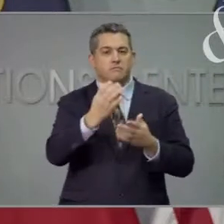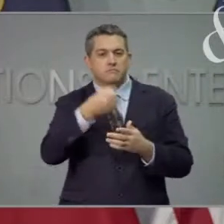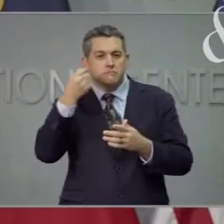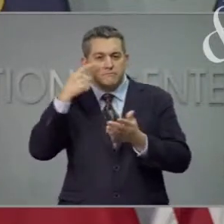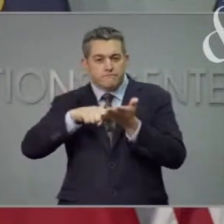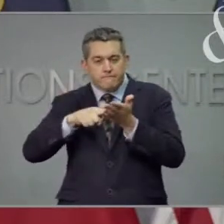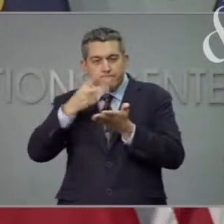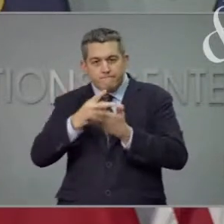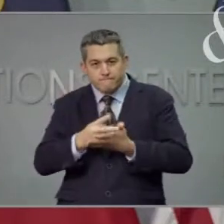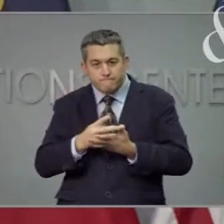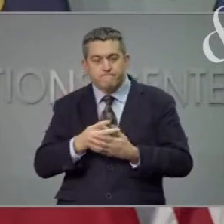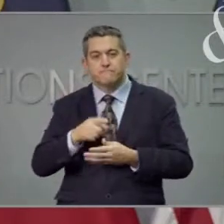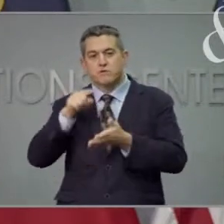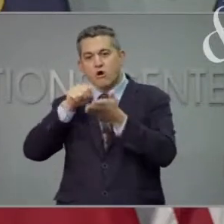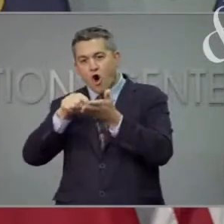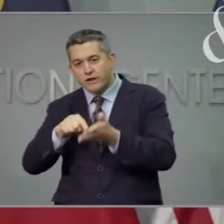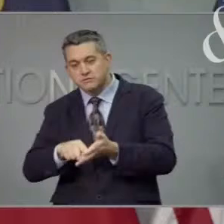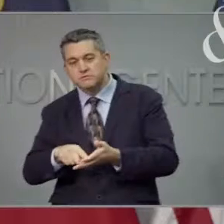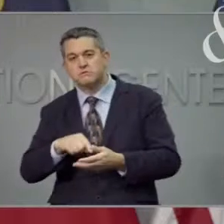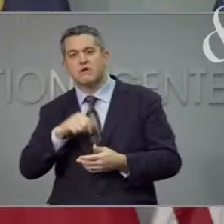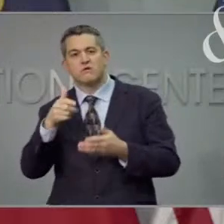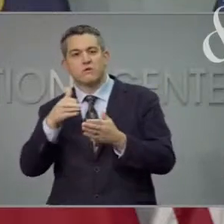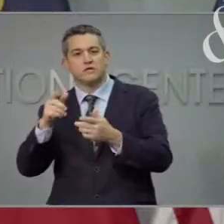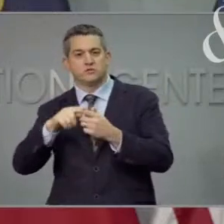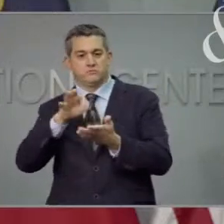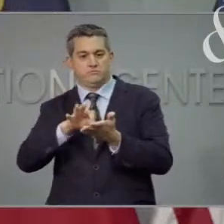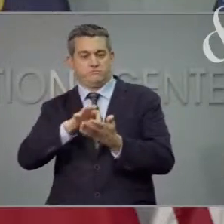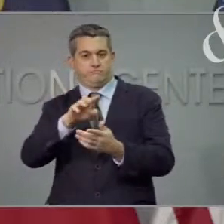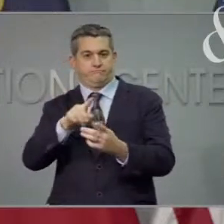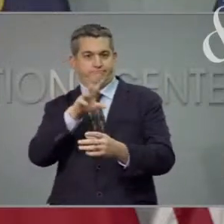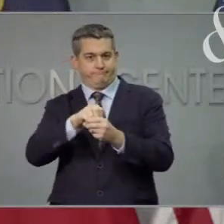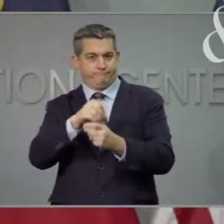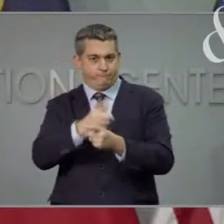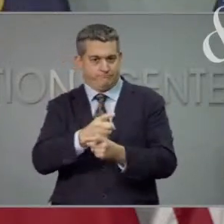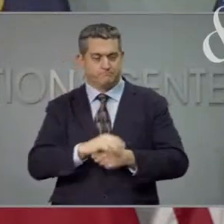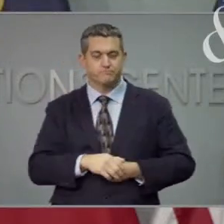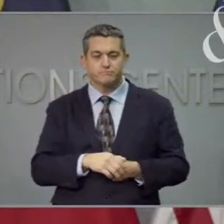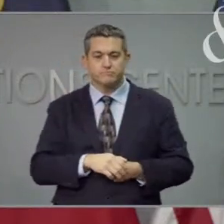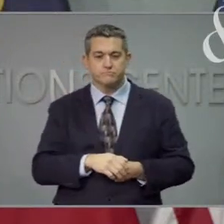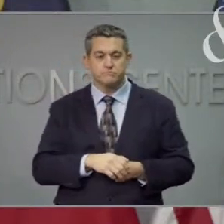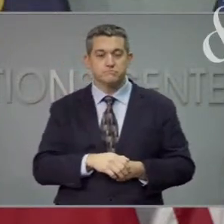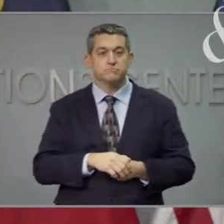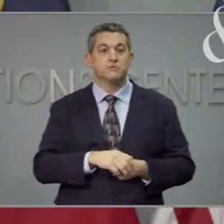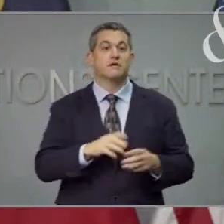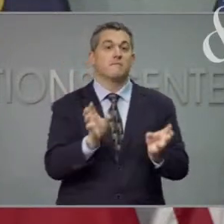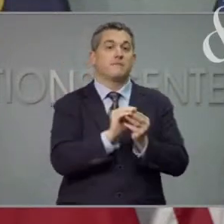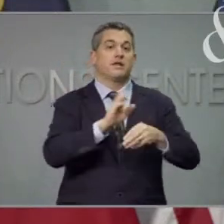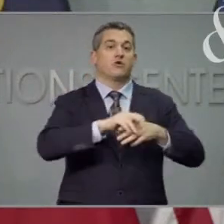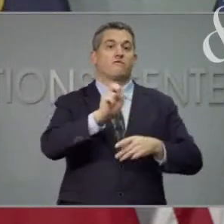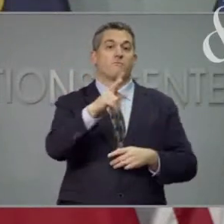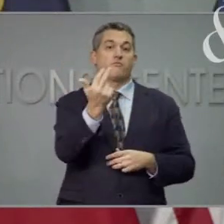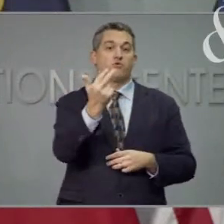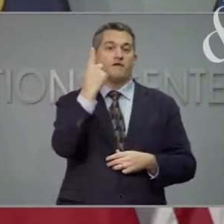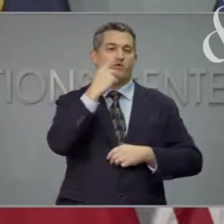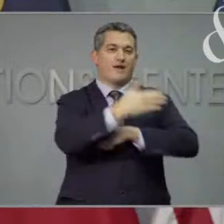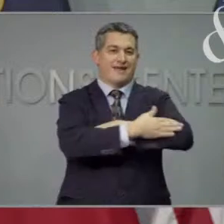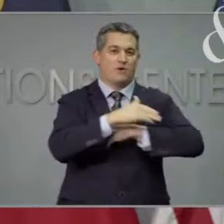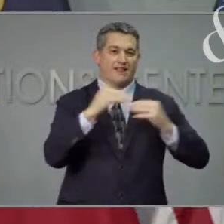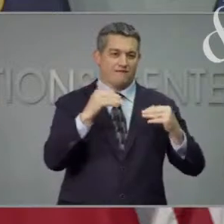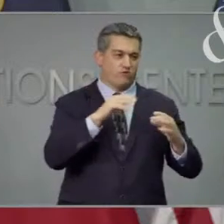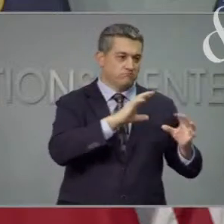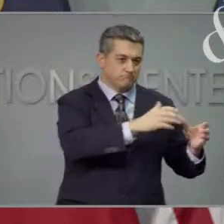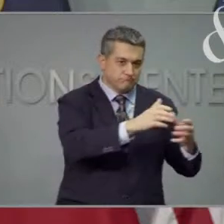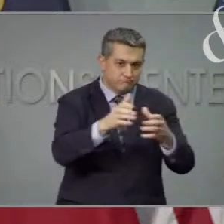and conducting audits and verification measures. This work will include county-level canvass meetings on November 13th and a state